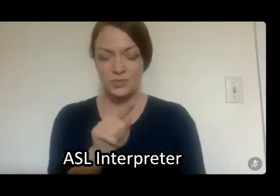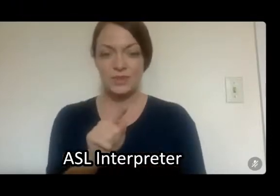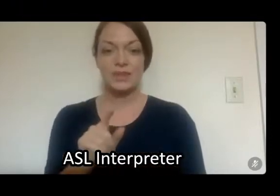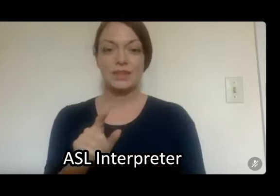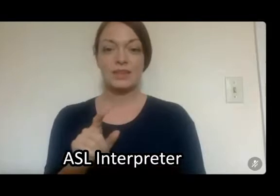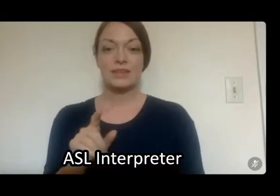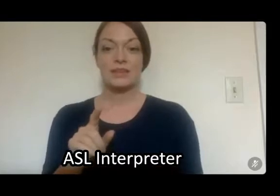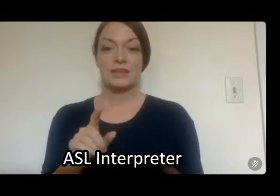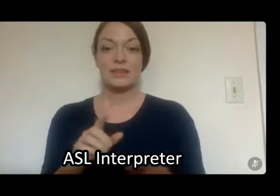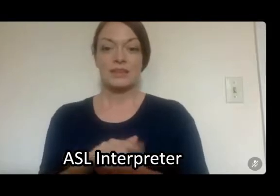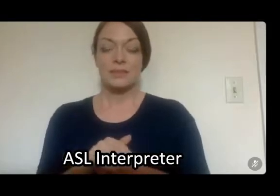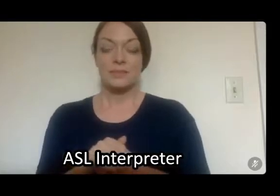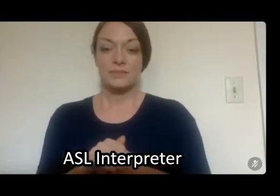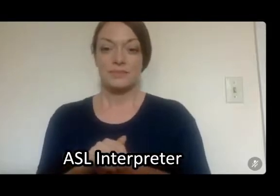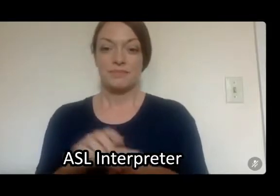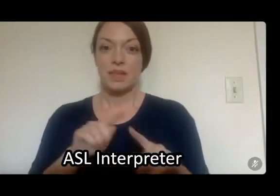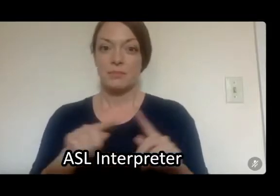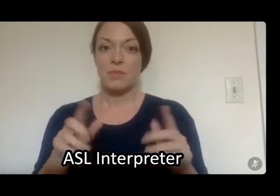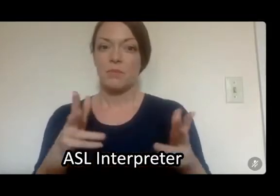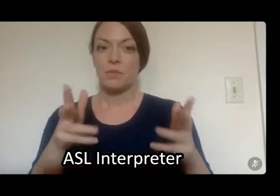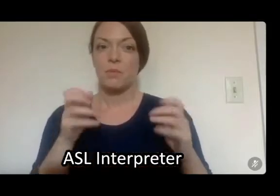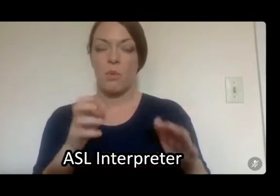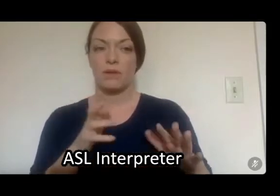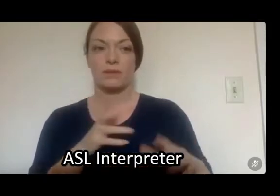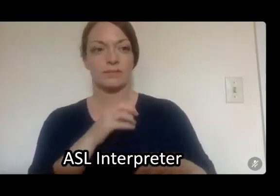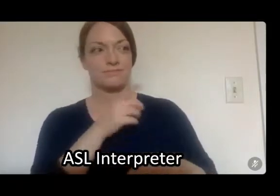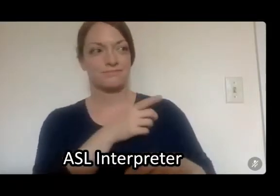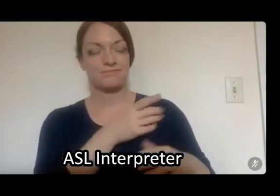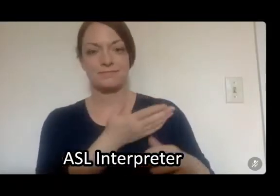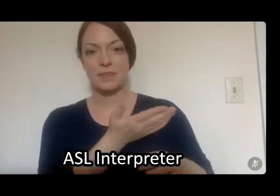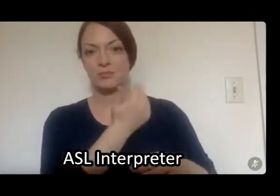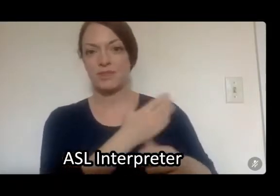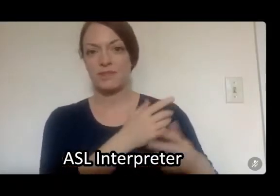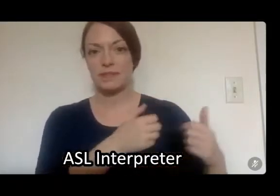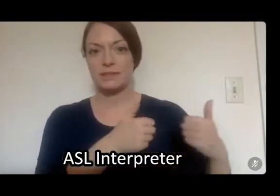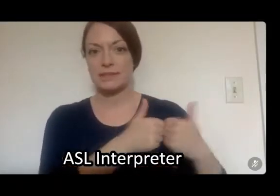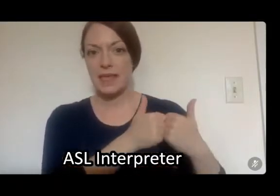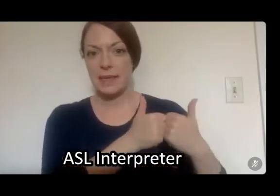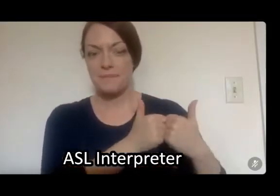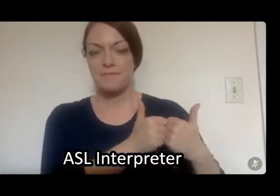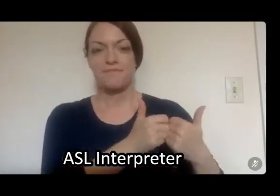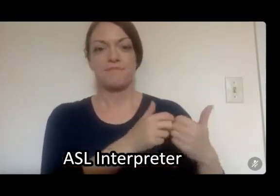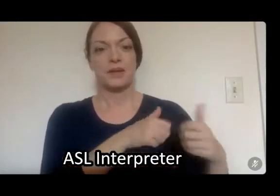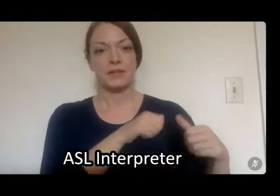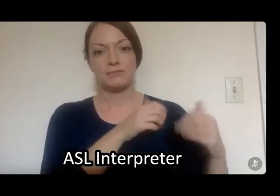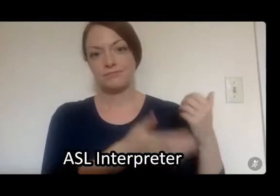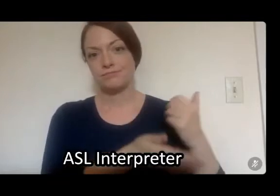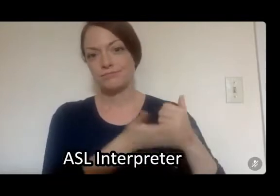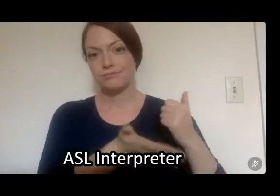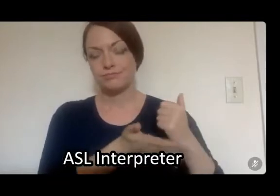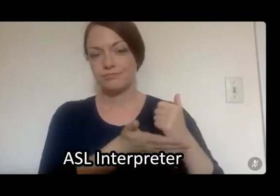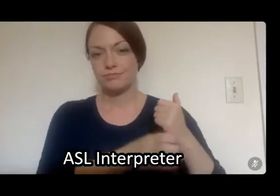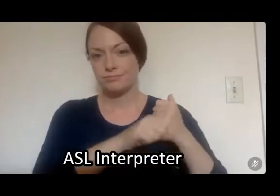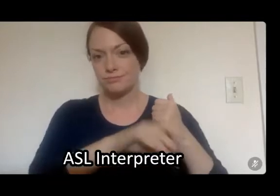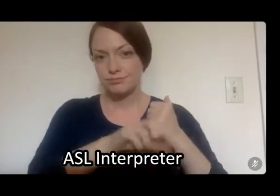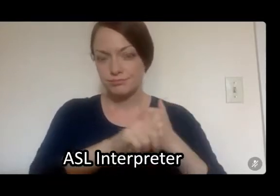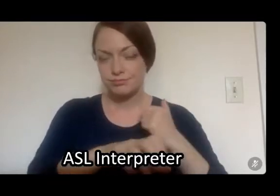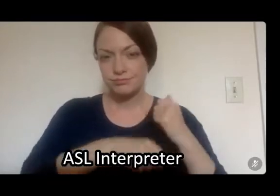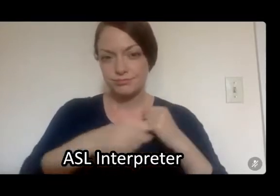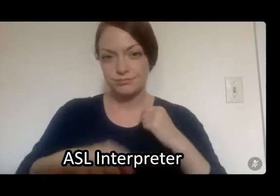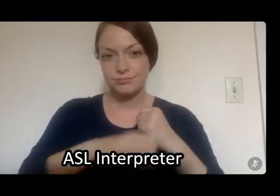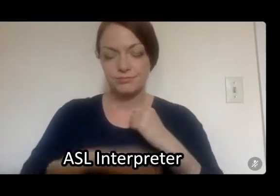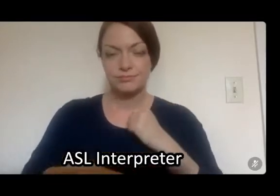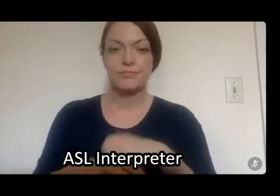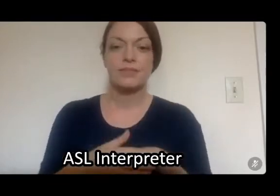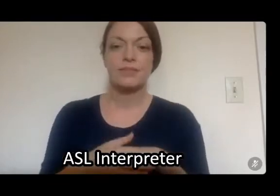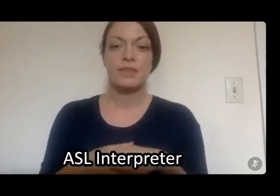Eternal Guardians, or Legend of Eternal Guardians run long, because the creator, Barney,